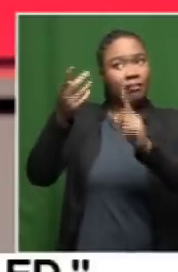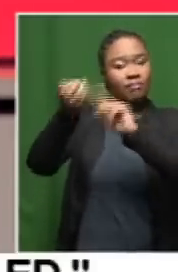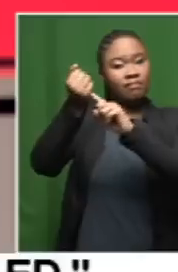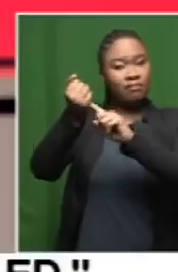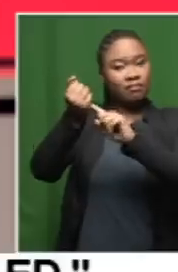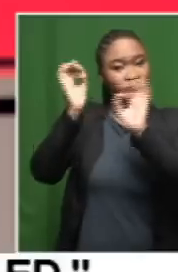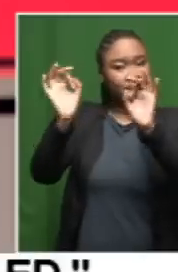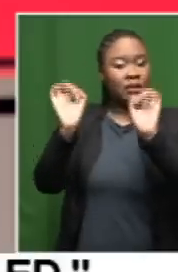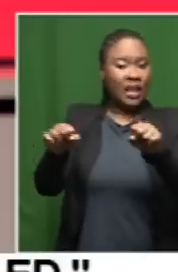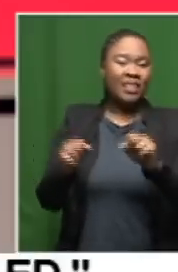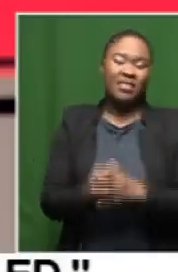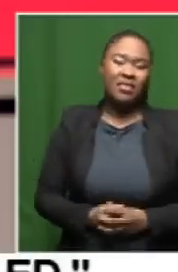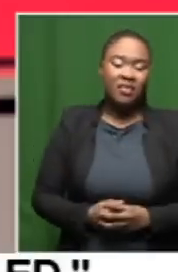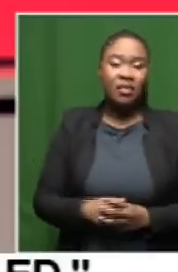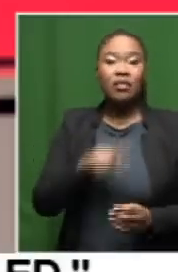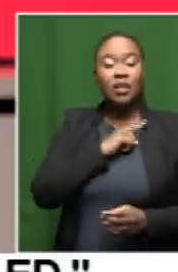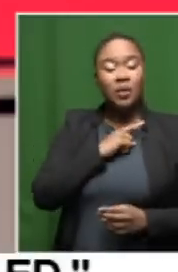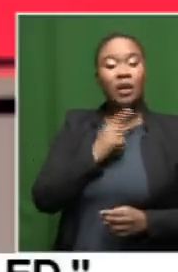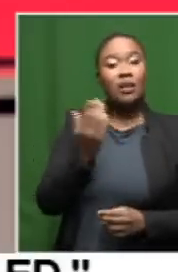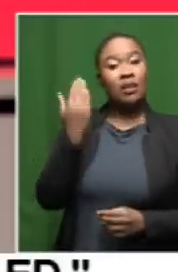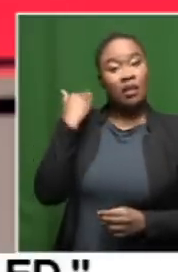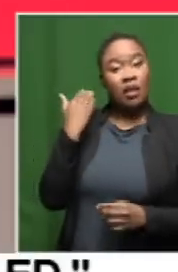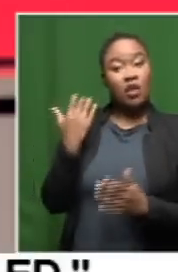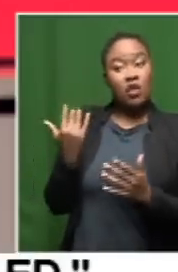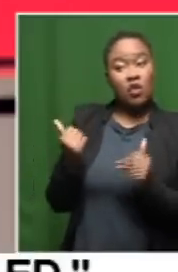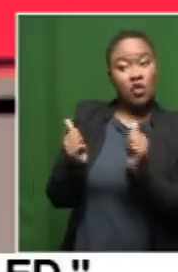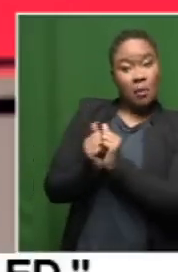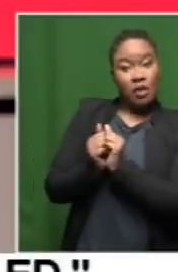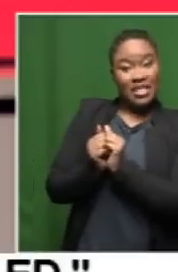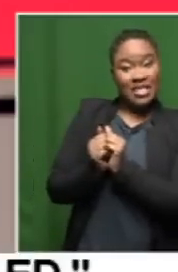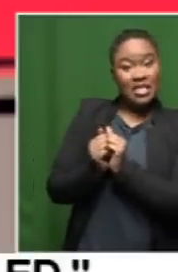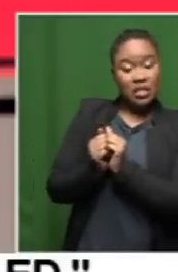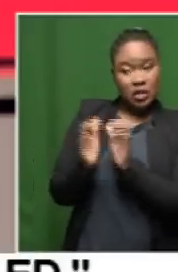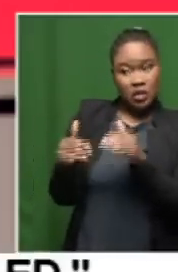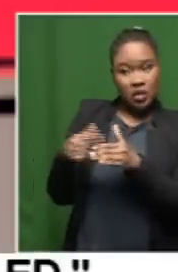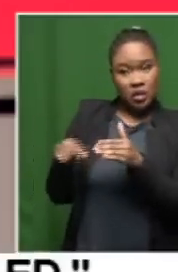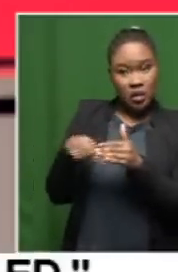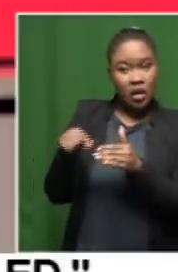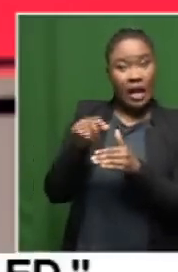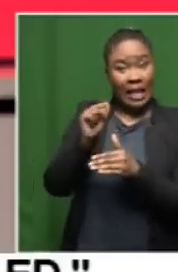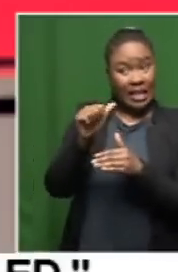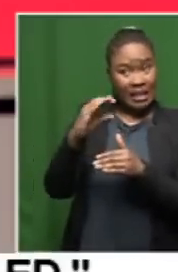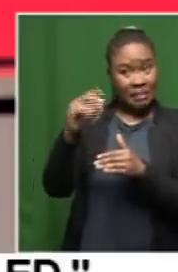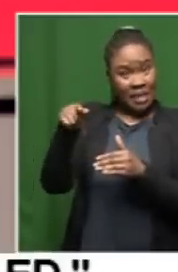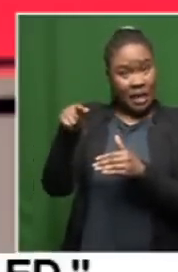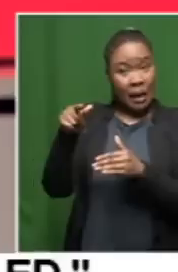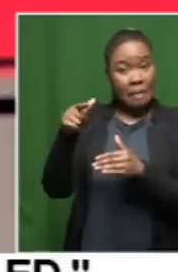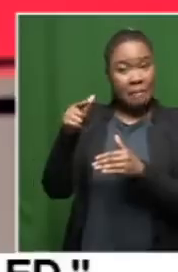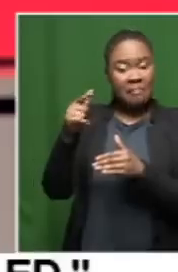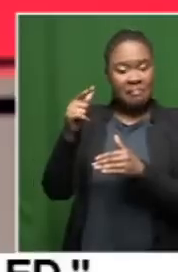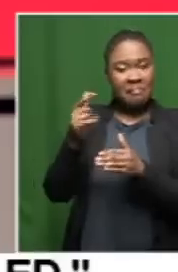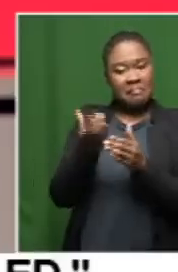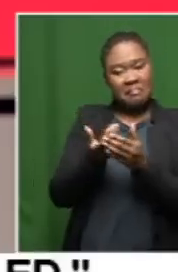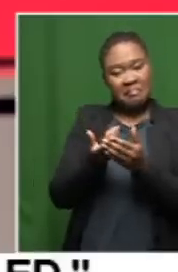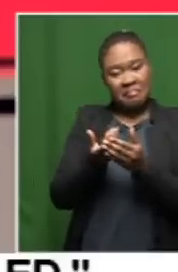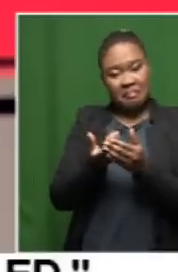that's why in the debate that we had with our comrades, even regarding this question of whether the SACP should stand on its own in the